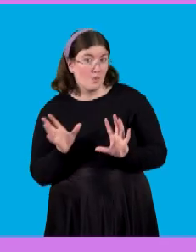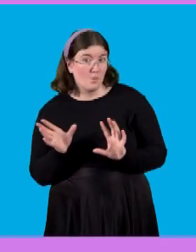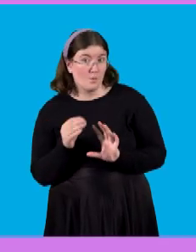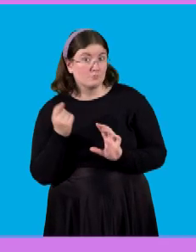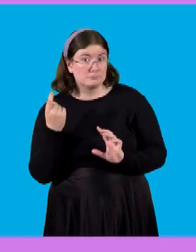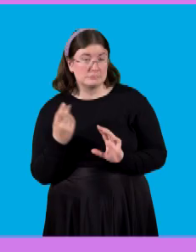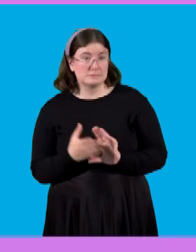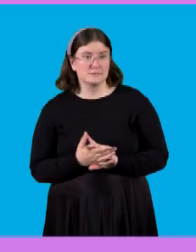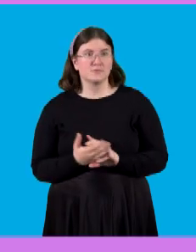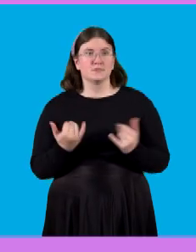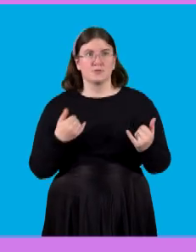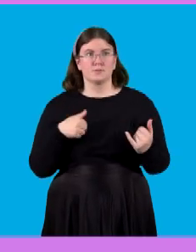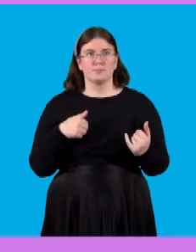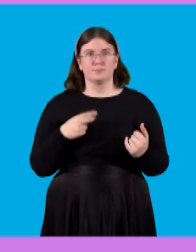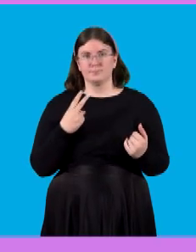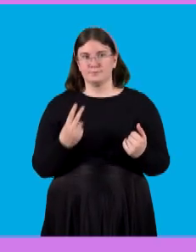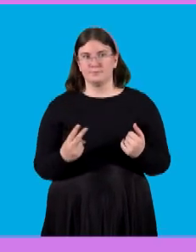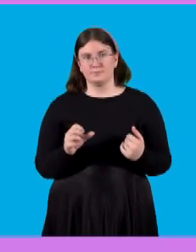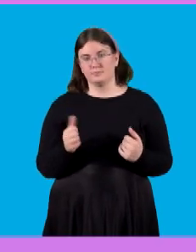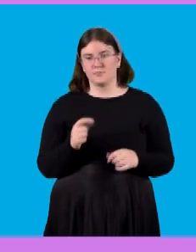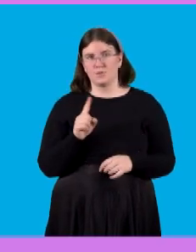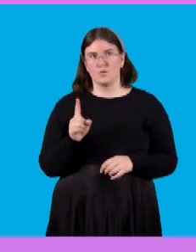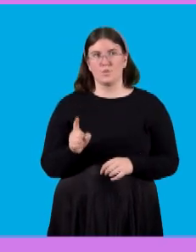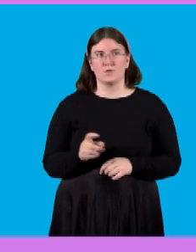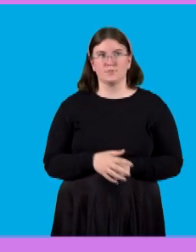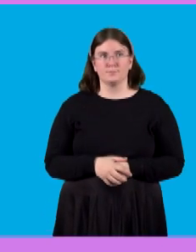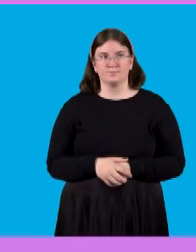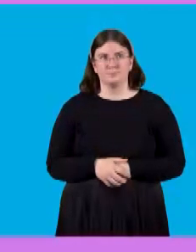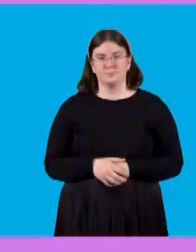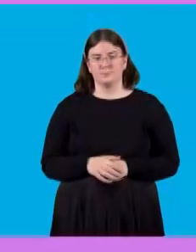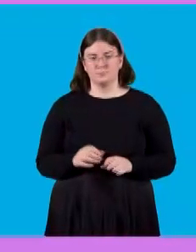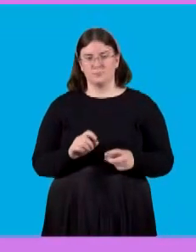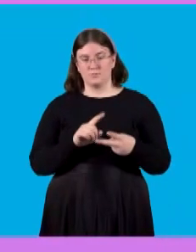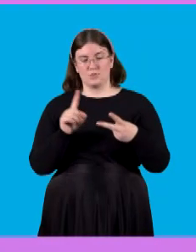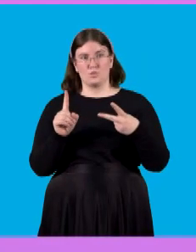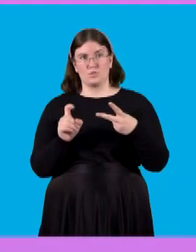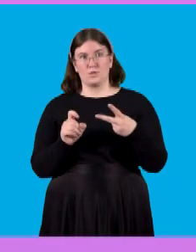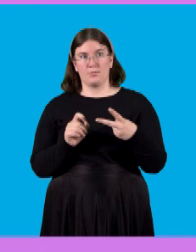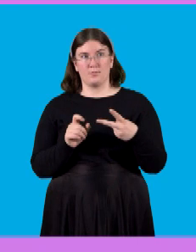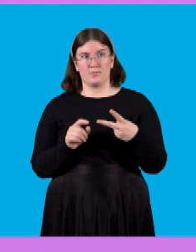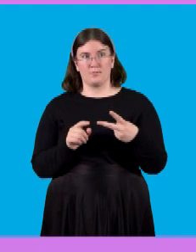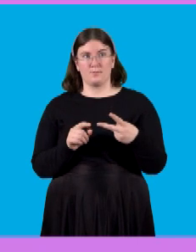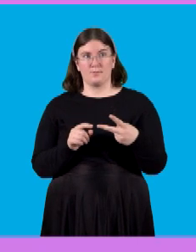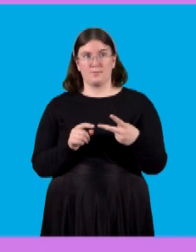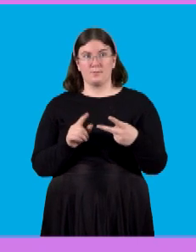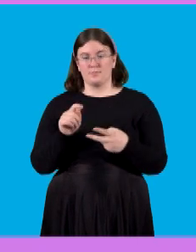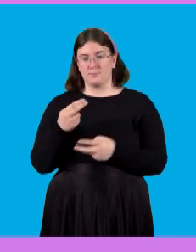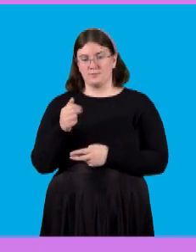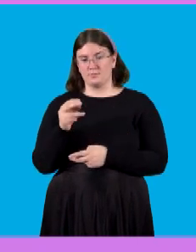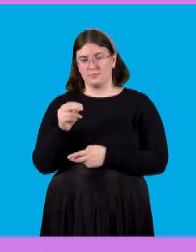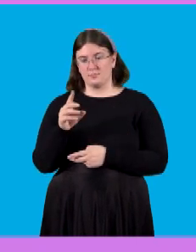hope that's clear to all of you. Let us now look at a next question. At question number 2, I've indicated here